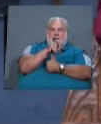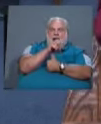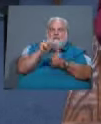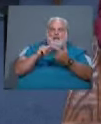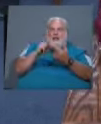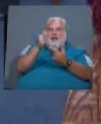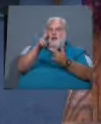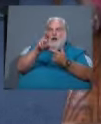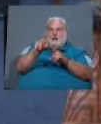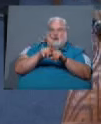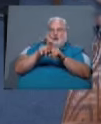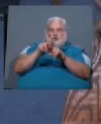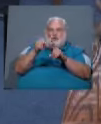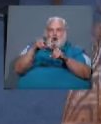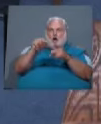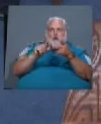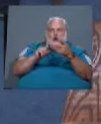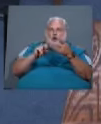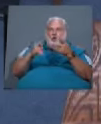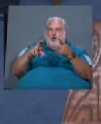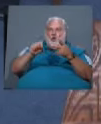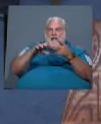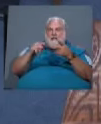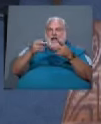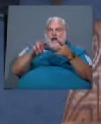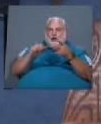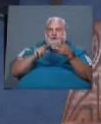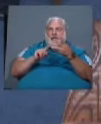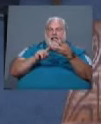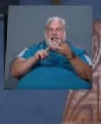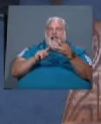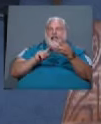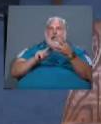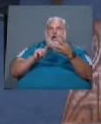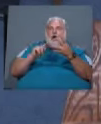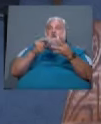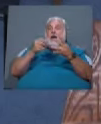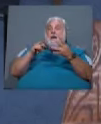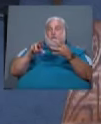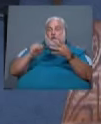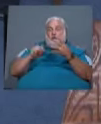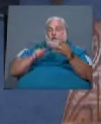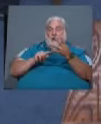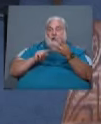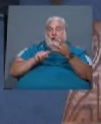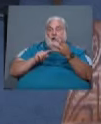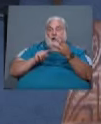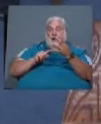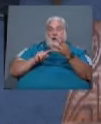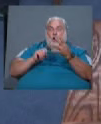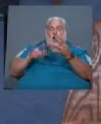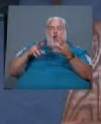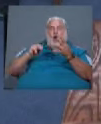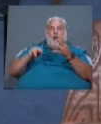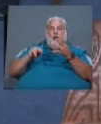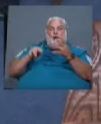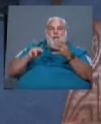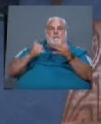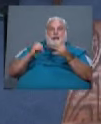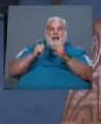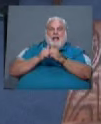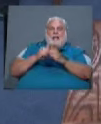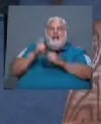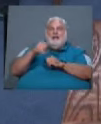Rock Stars, there was the Duvison Tigers, and there were the Little Rock Travelers, who were owned by the Arkansas Travelers, played in the season